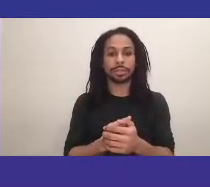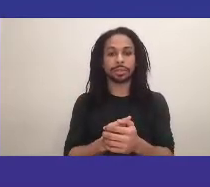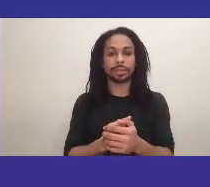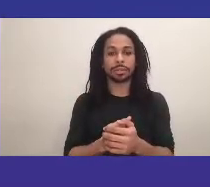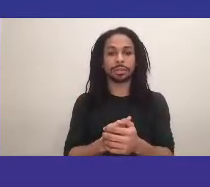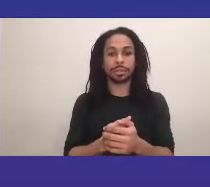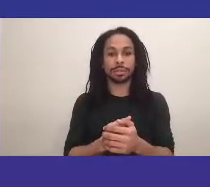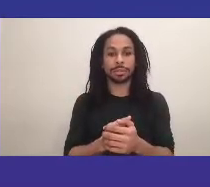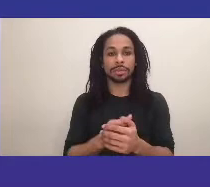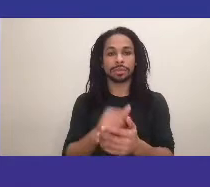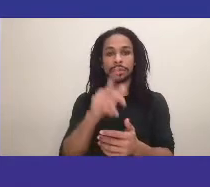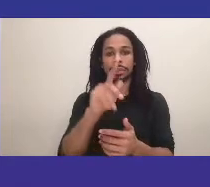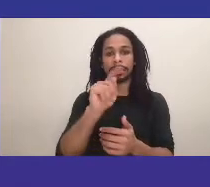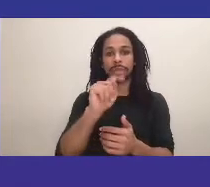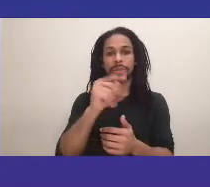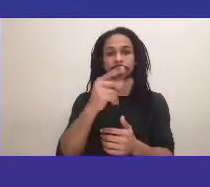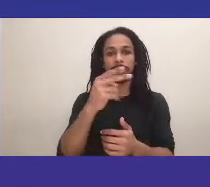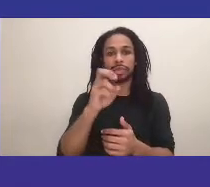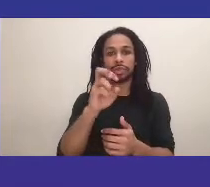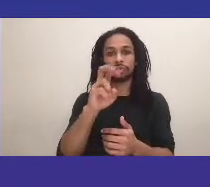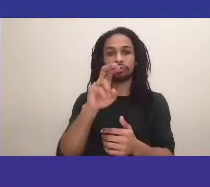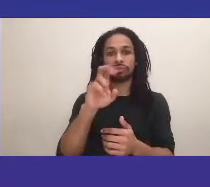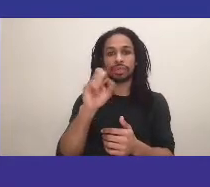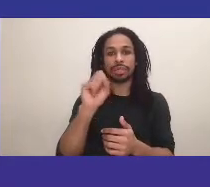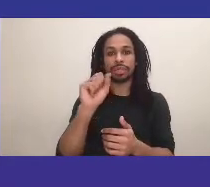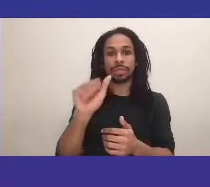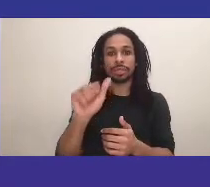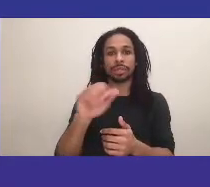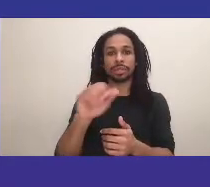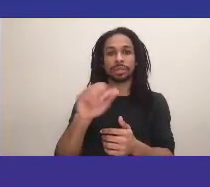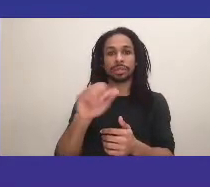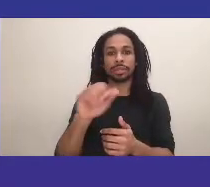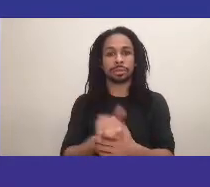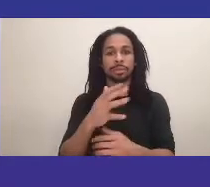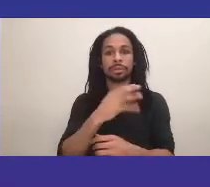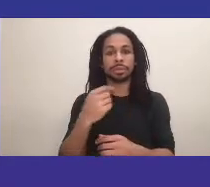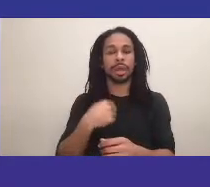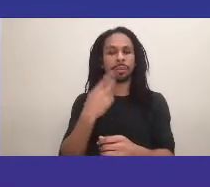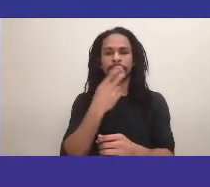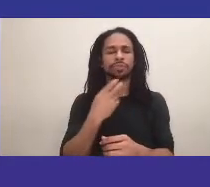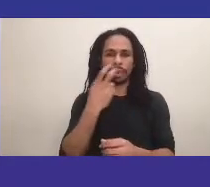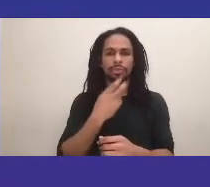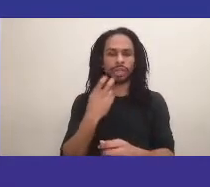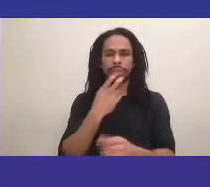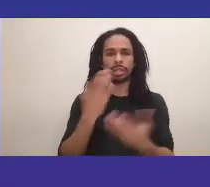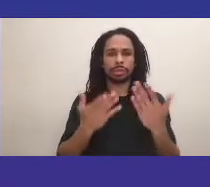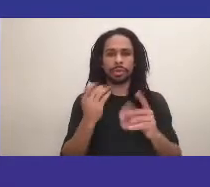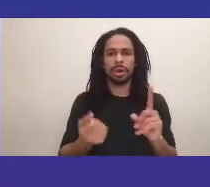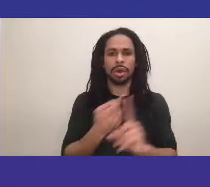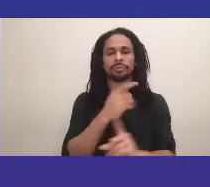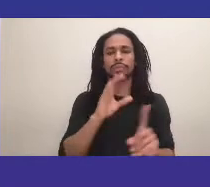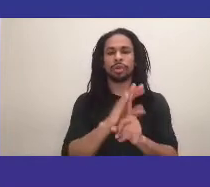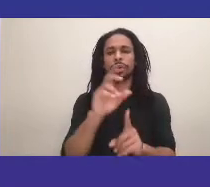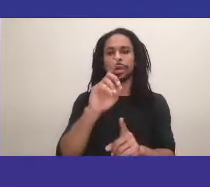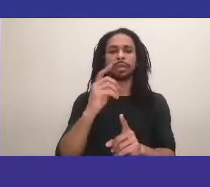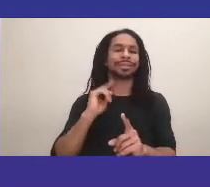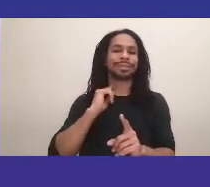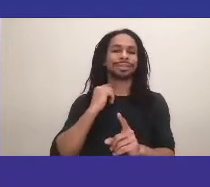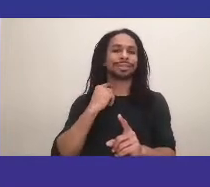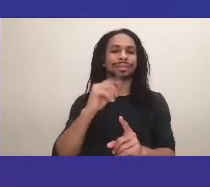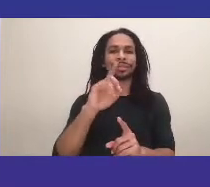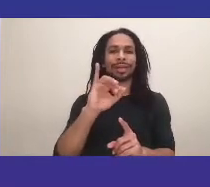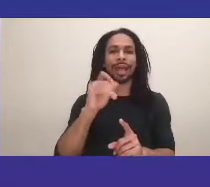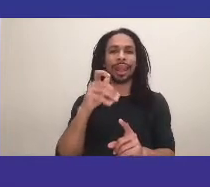Johnson Lenape. And I apologize if I pronounce that wrong. Her dialect, the language that she comes from, is